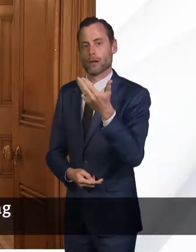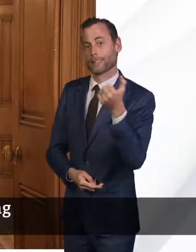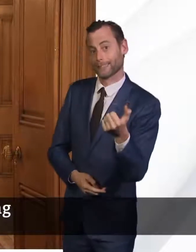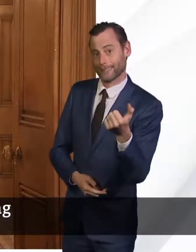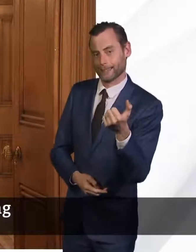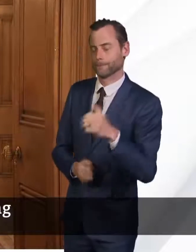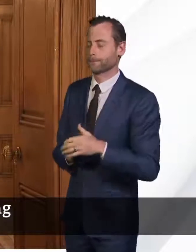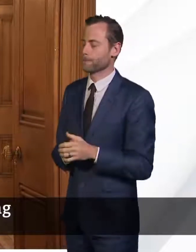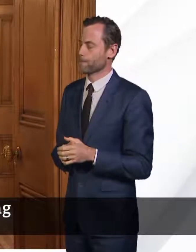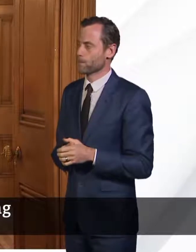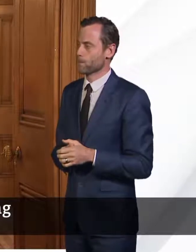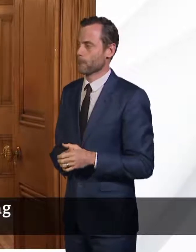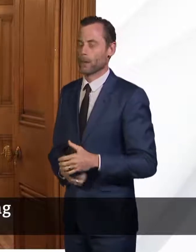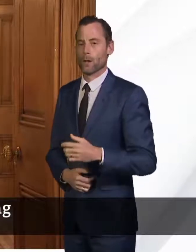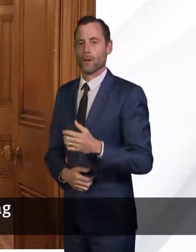3,996.